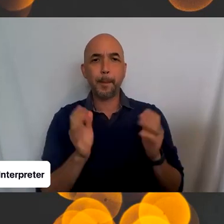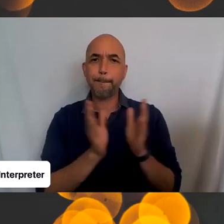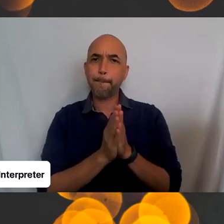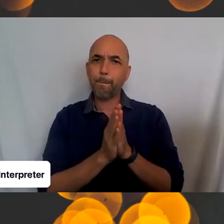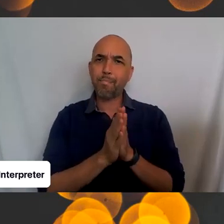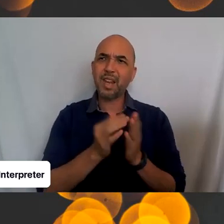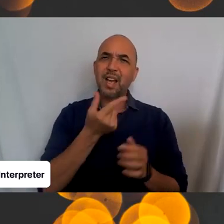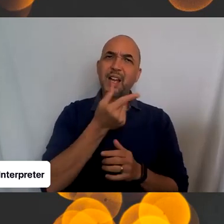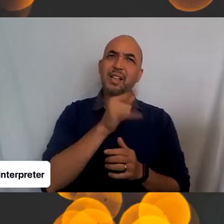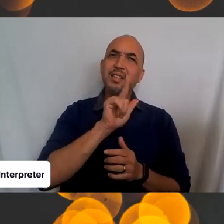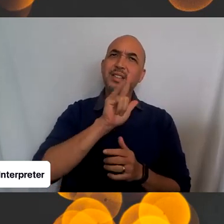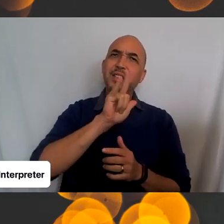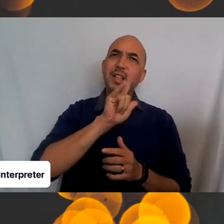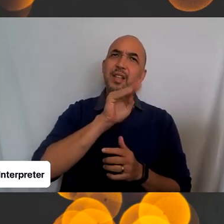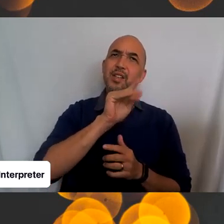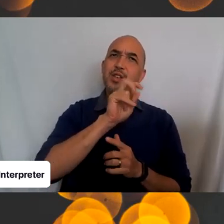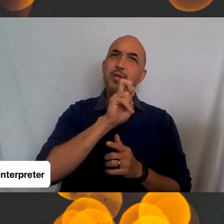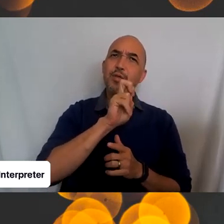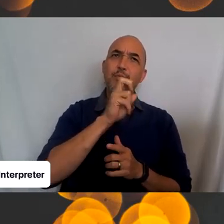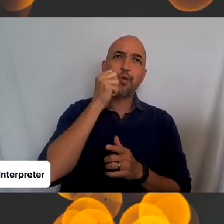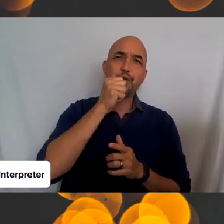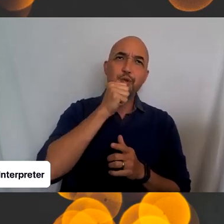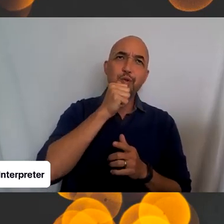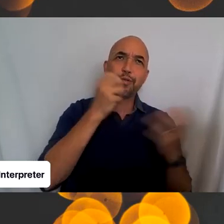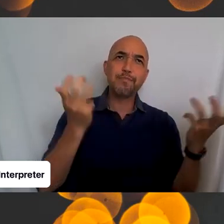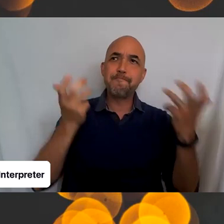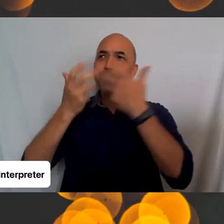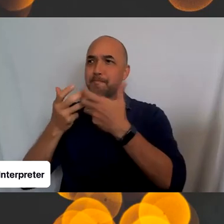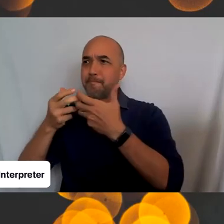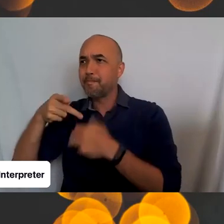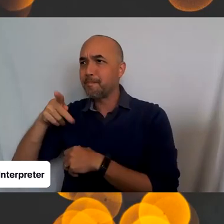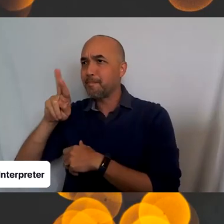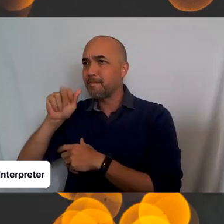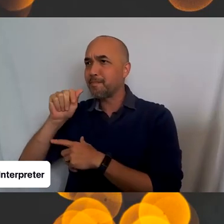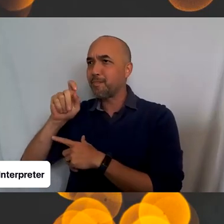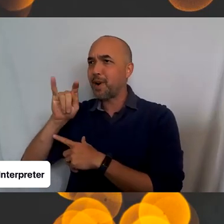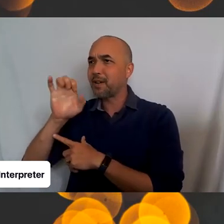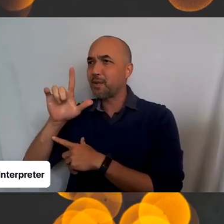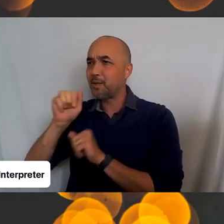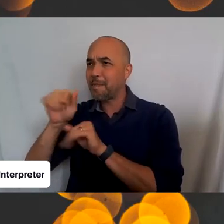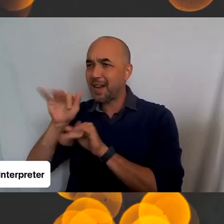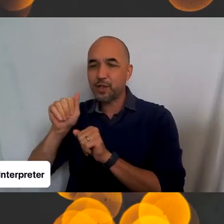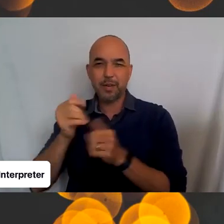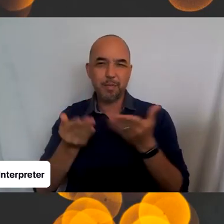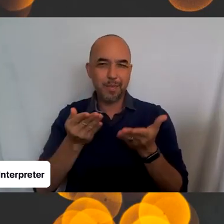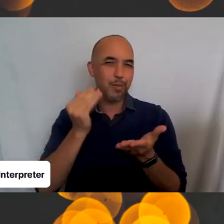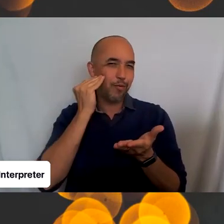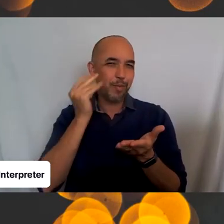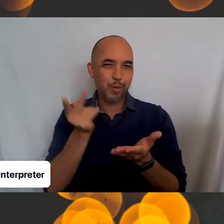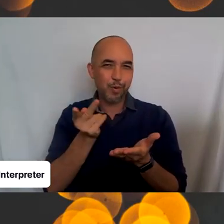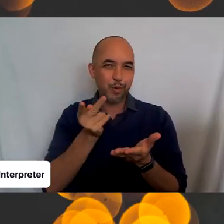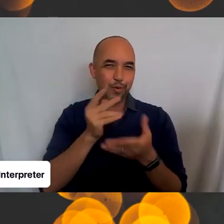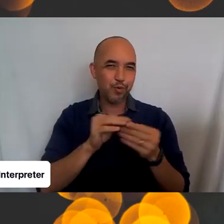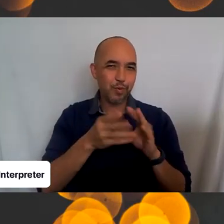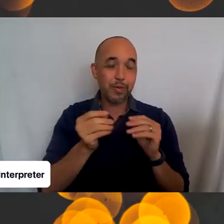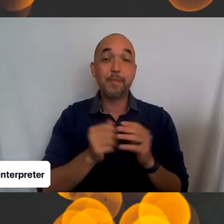Gilmore Girls meets Practical Magic, if you will, which I feel like a few of you might know both of those references quite in depth. But if you want to come on live, make